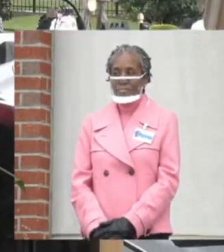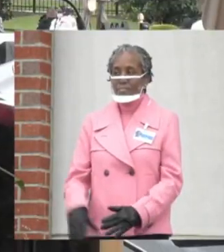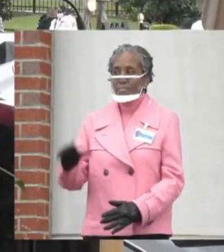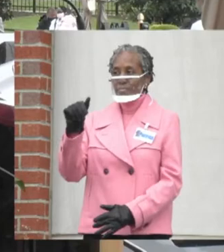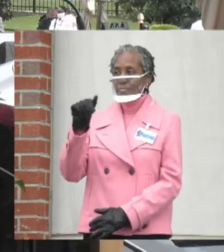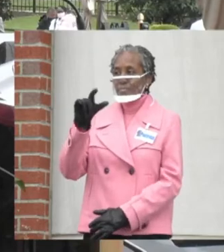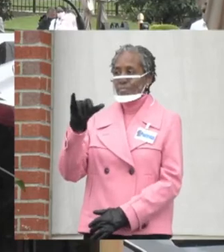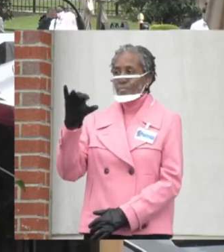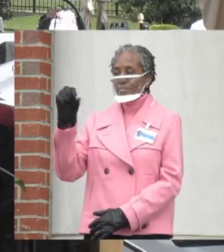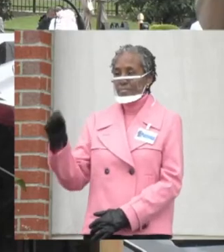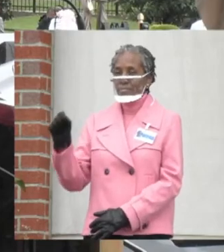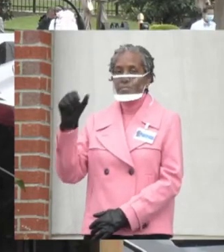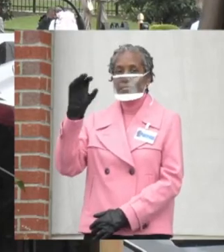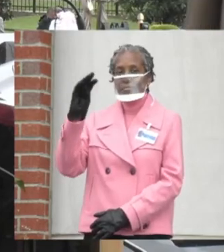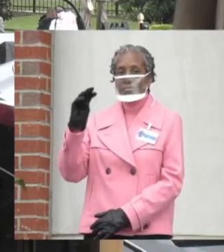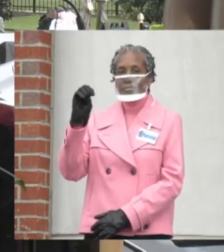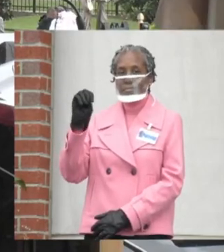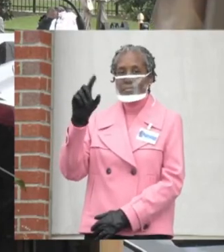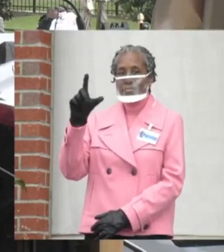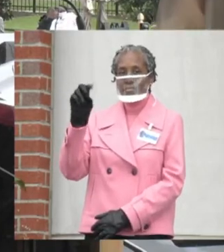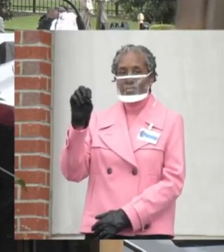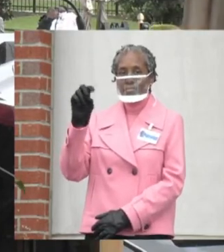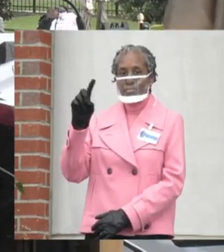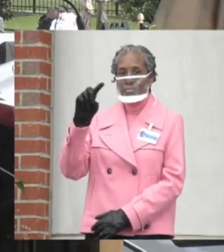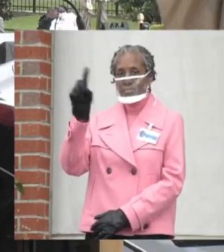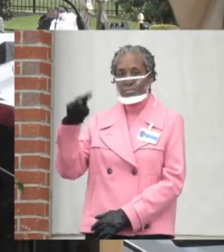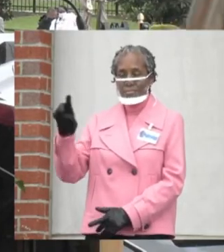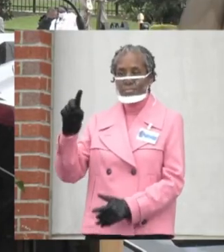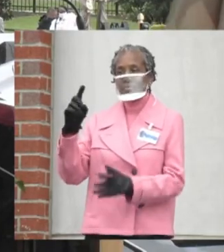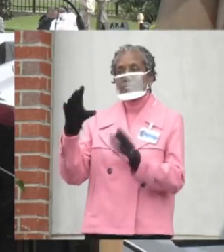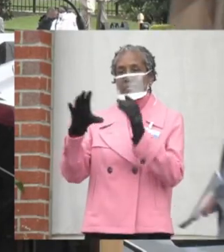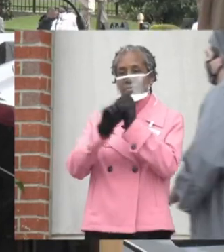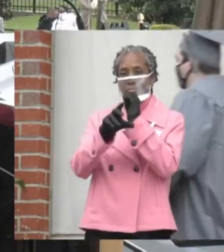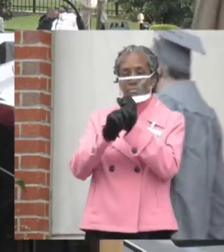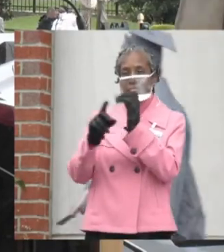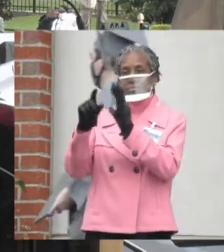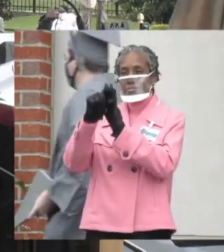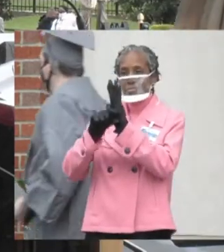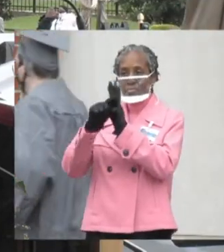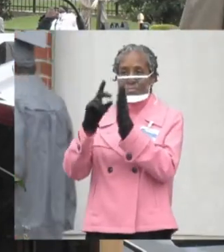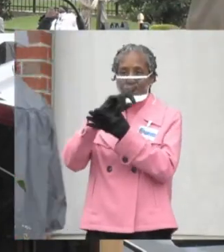Alyssa Melendez, Advertising and Graphic Design.